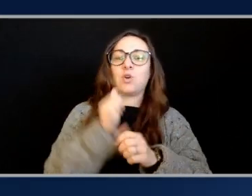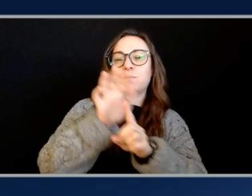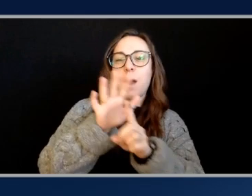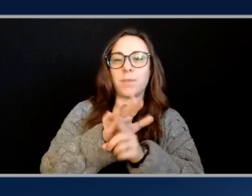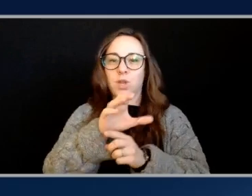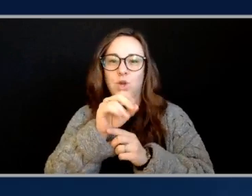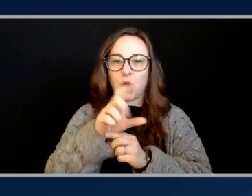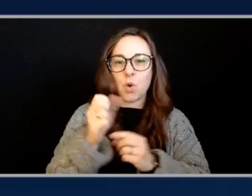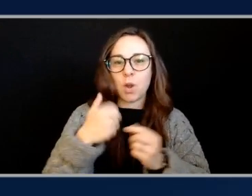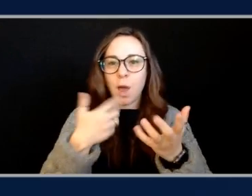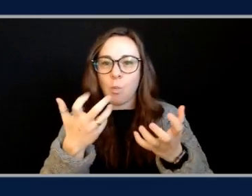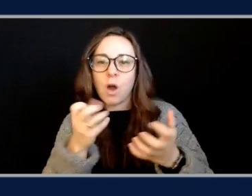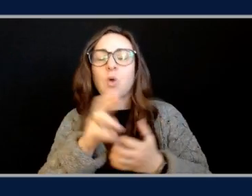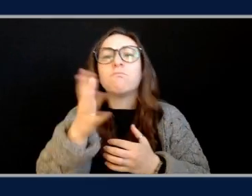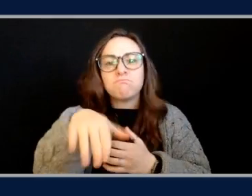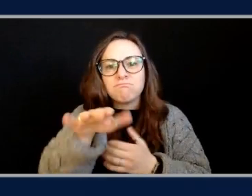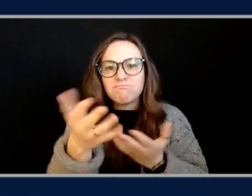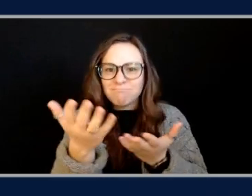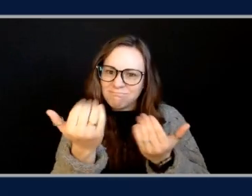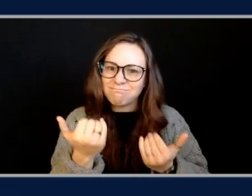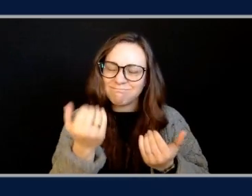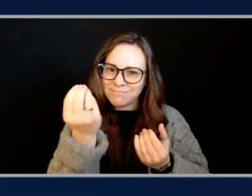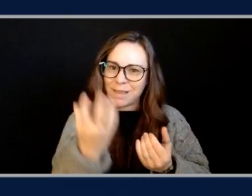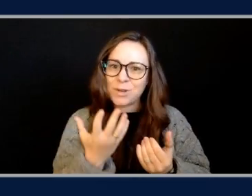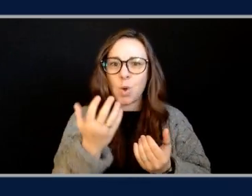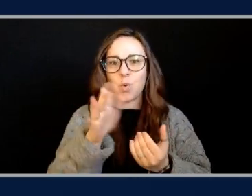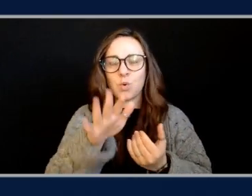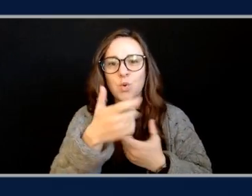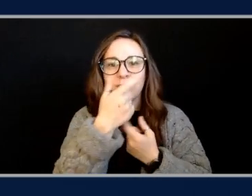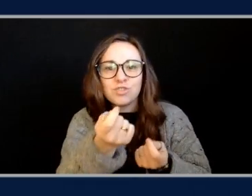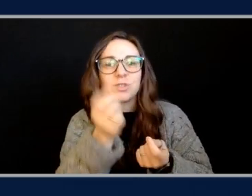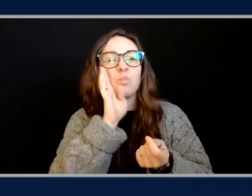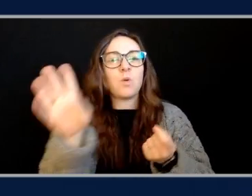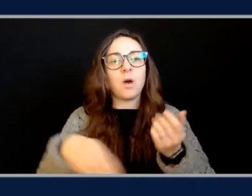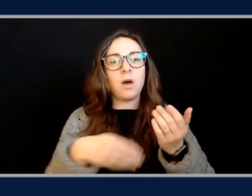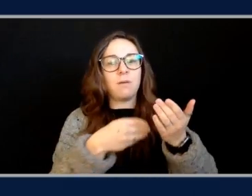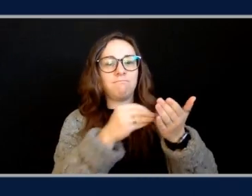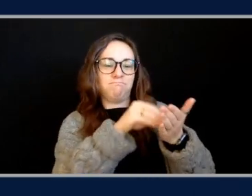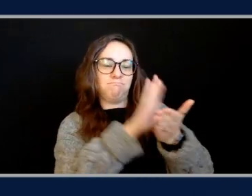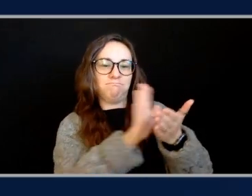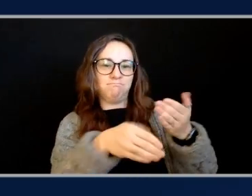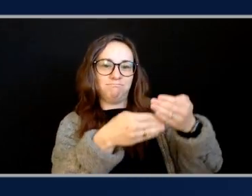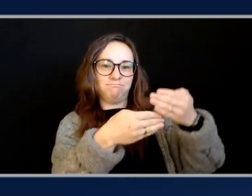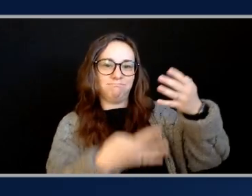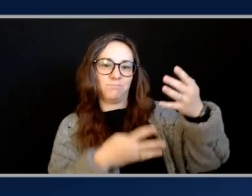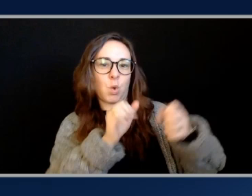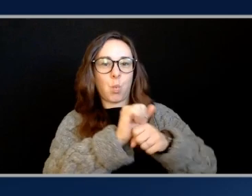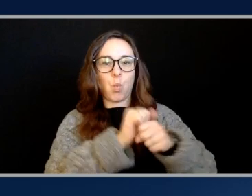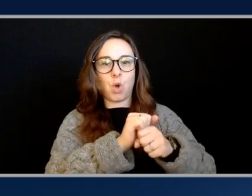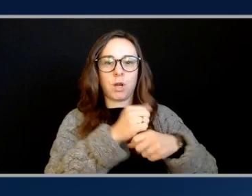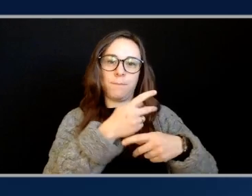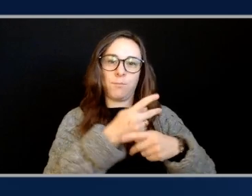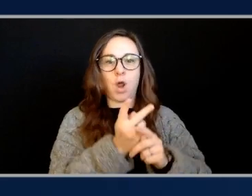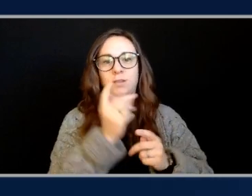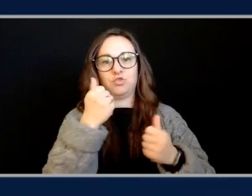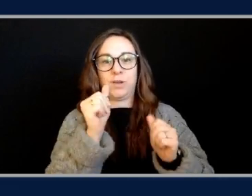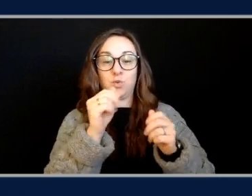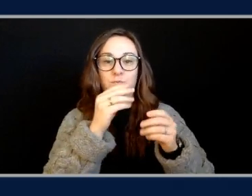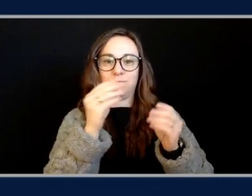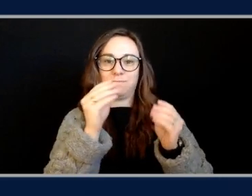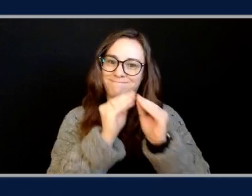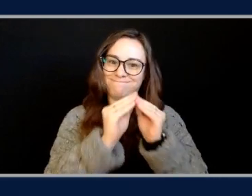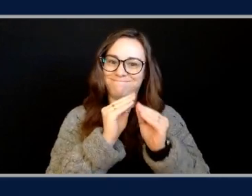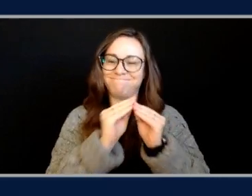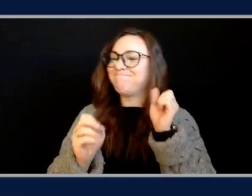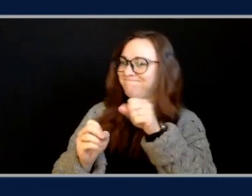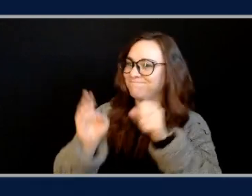or, tell us what you're interested in, and we'll kind of add it to our list of work product to fix. 100%. So you'll see TypeScript and a bunch